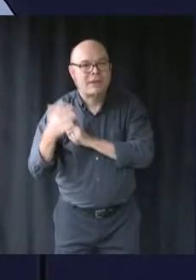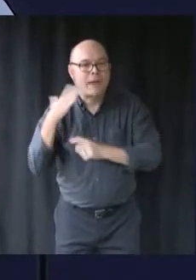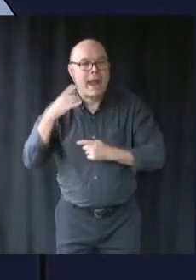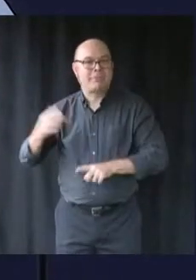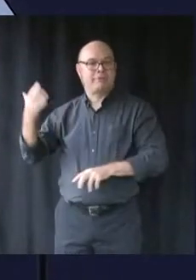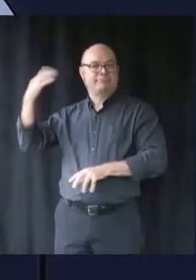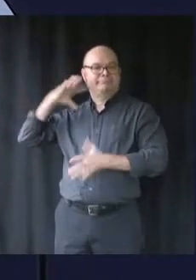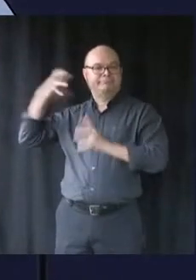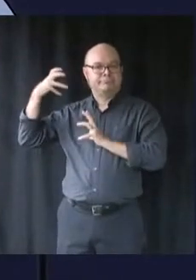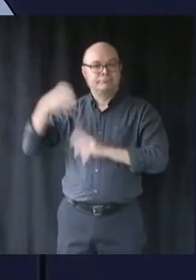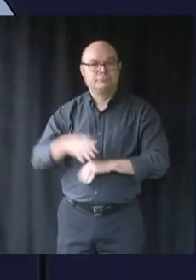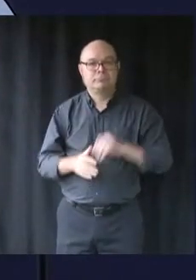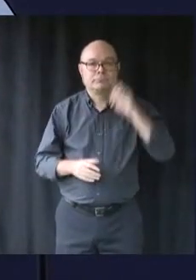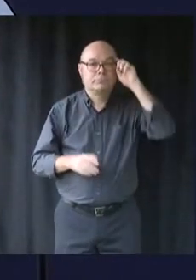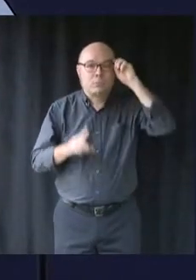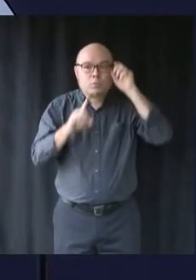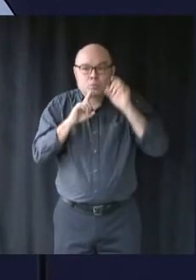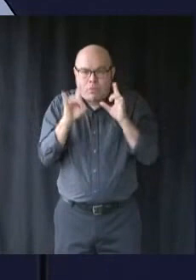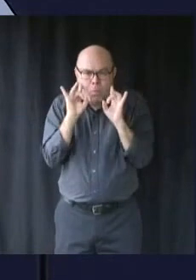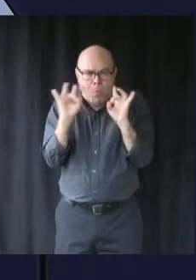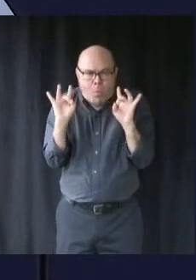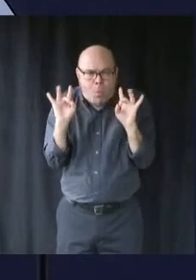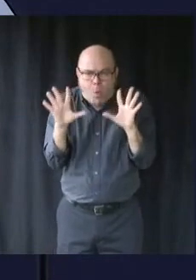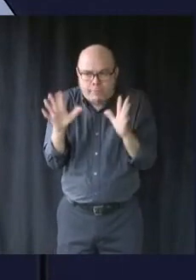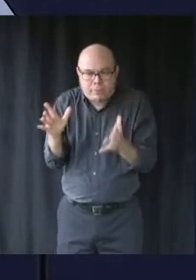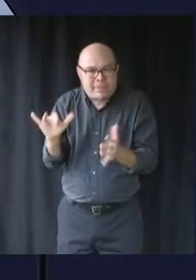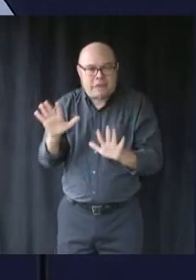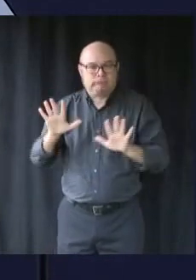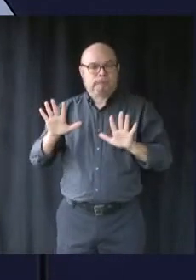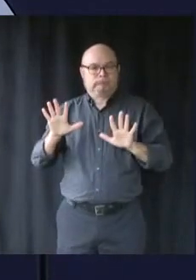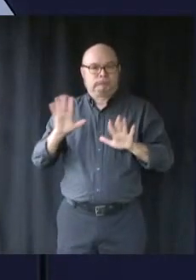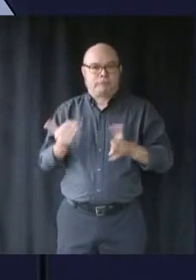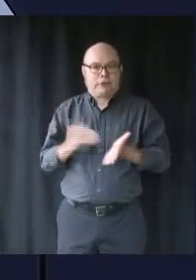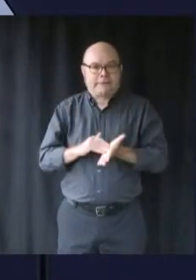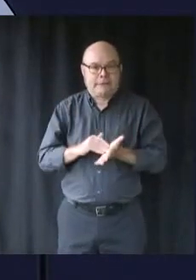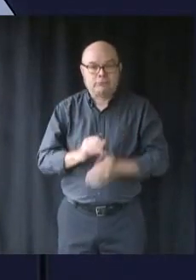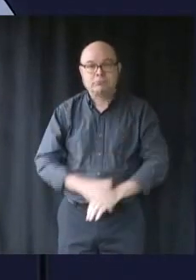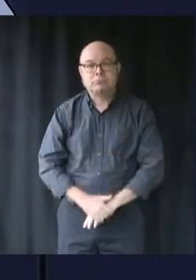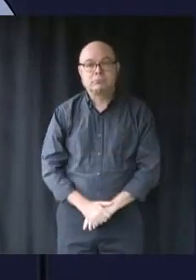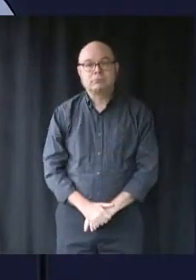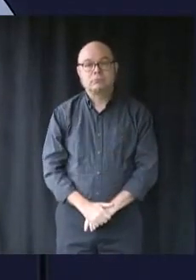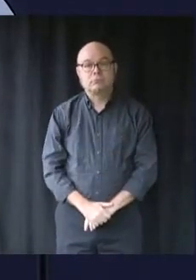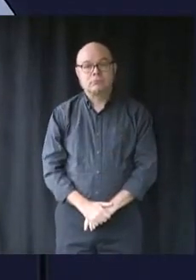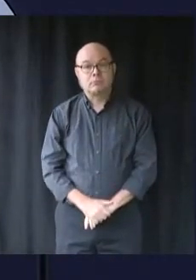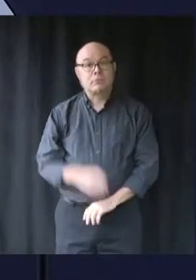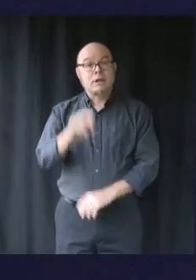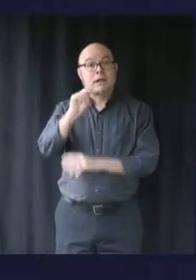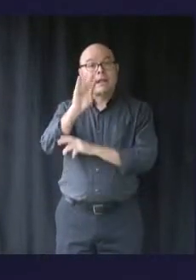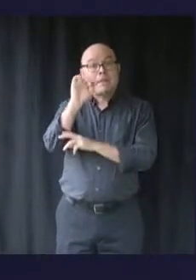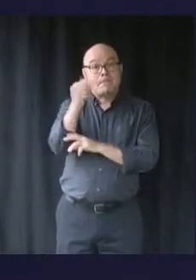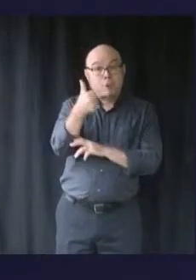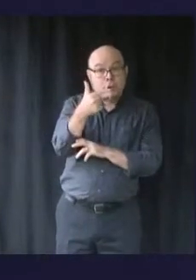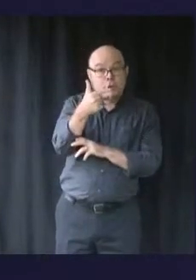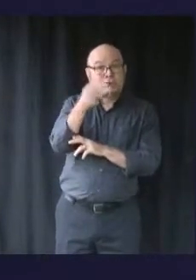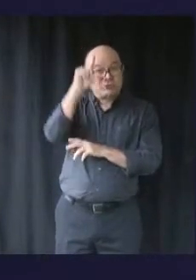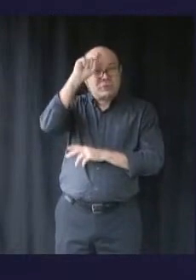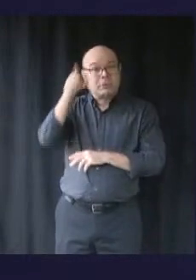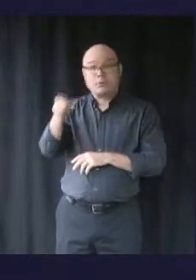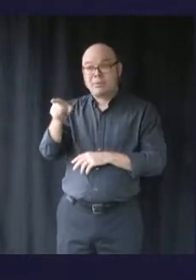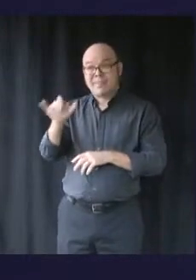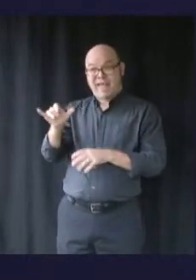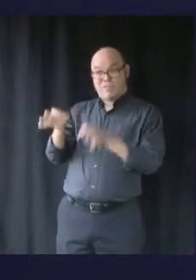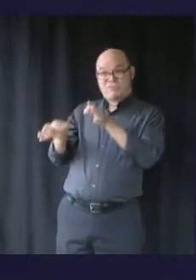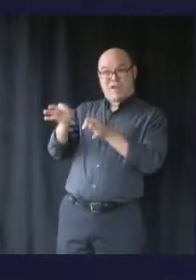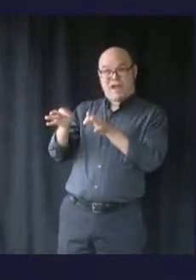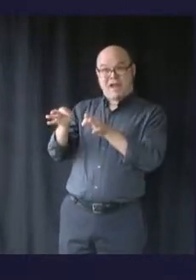So let me say it again. Nuremberg was unlike anything that ever came before. It was not about